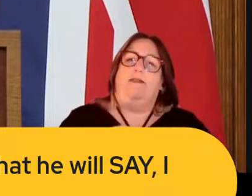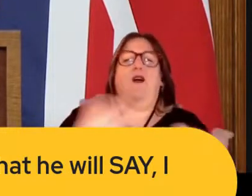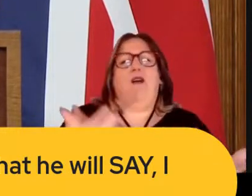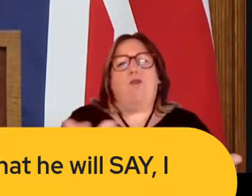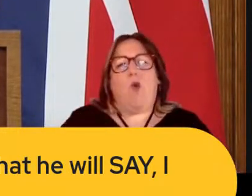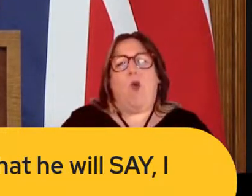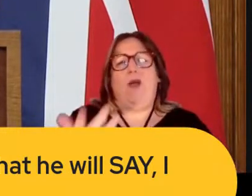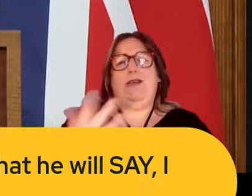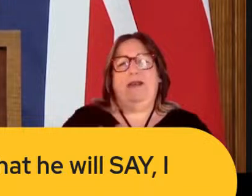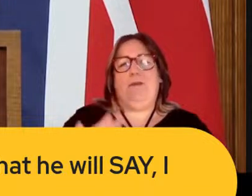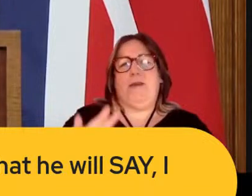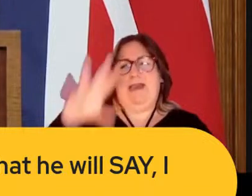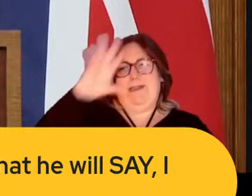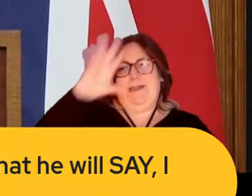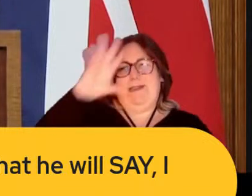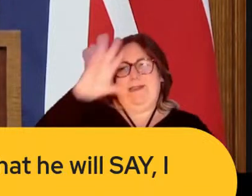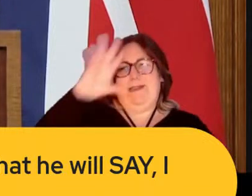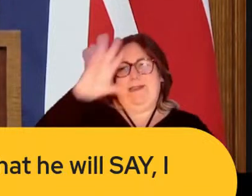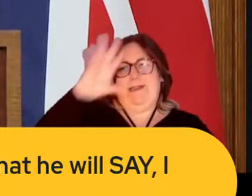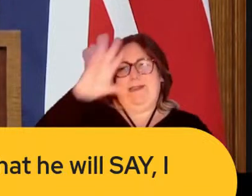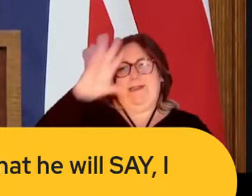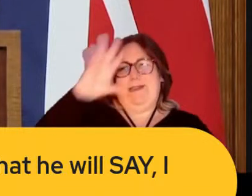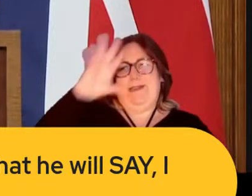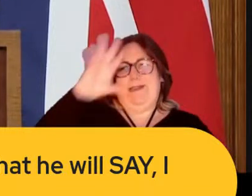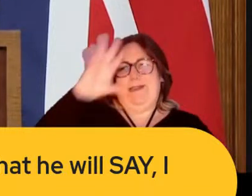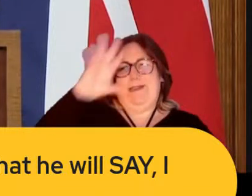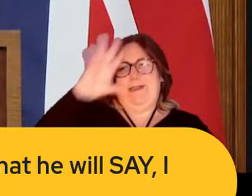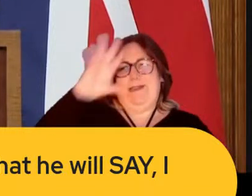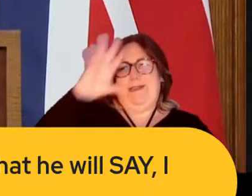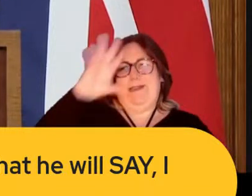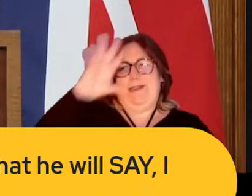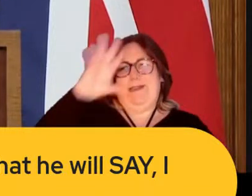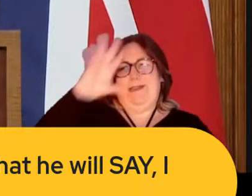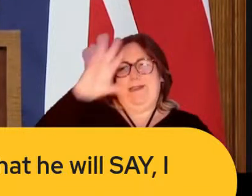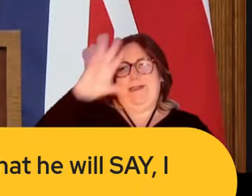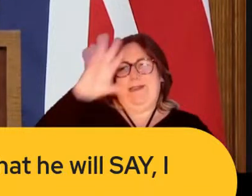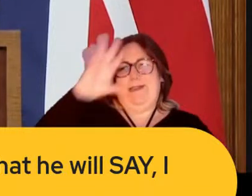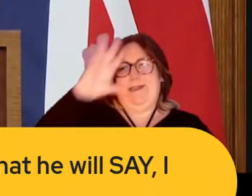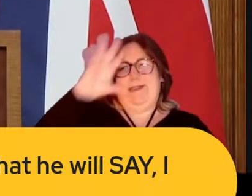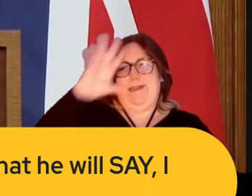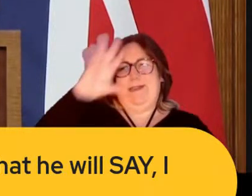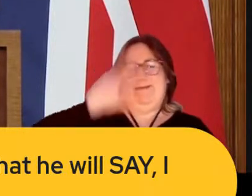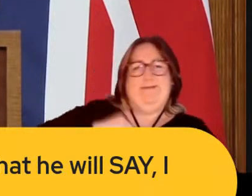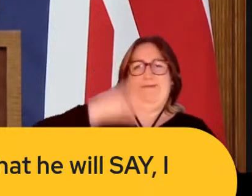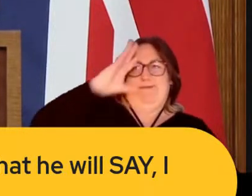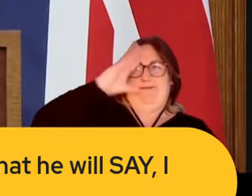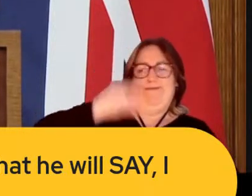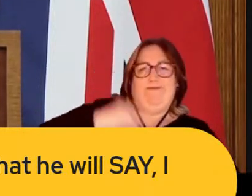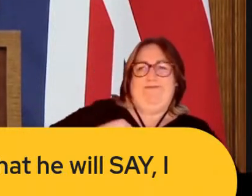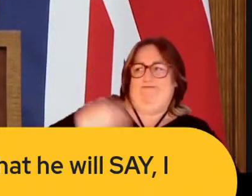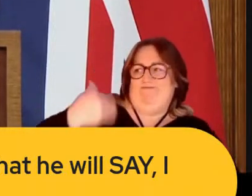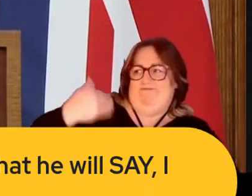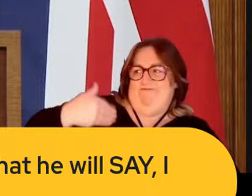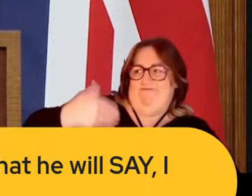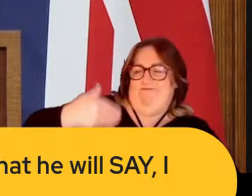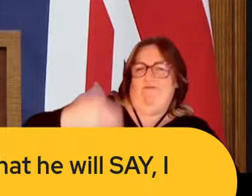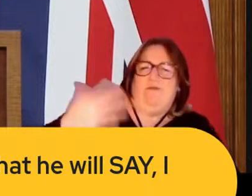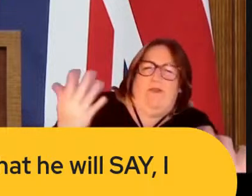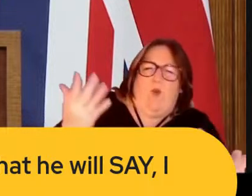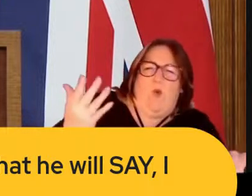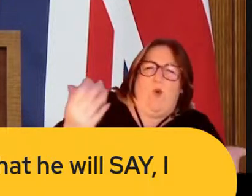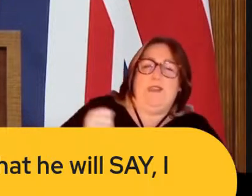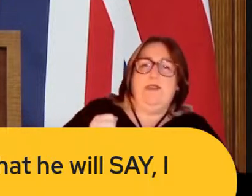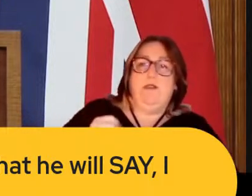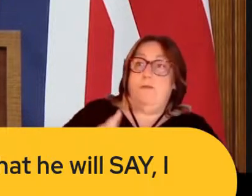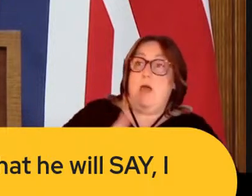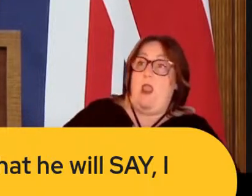is usual practice. But just there, another admission. He knew what was going on. Like you, as a journalist, I had